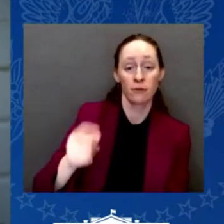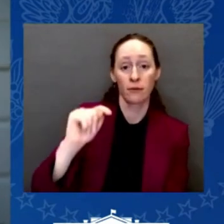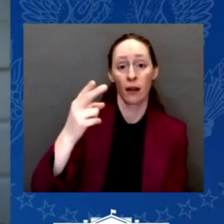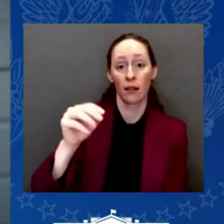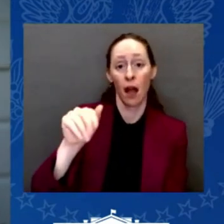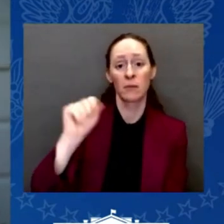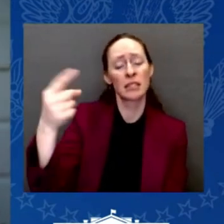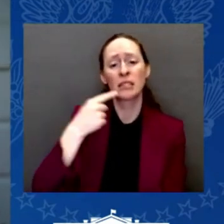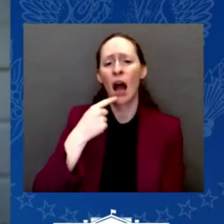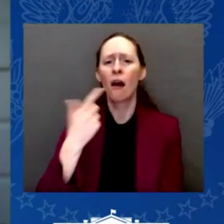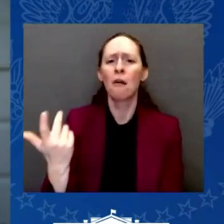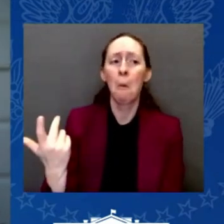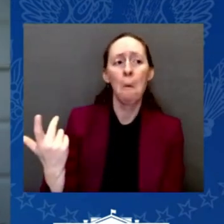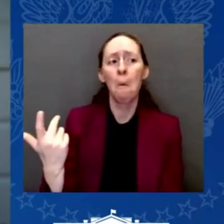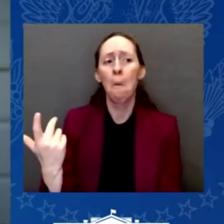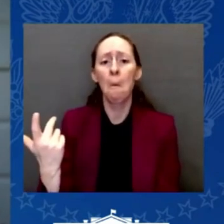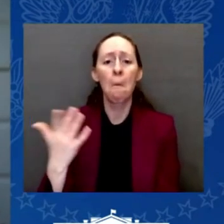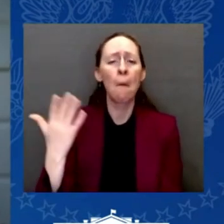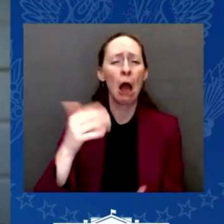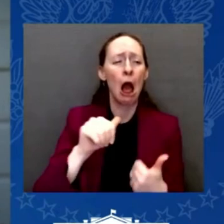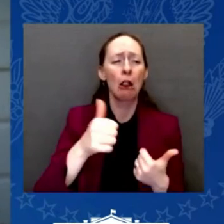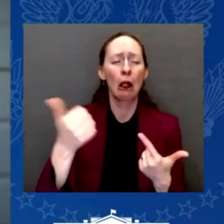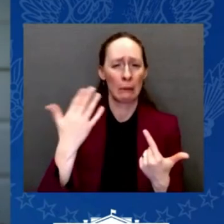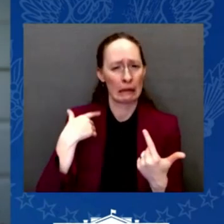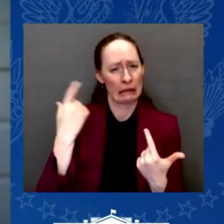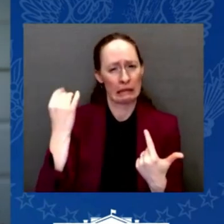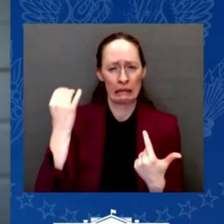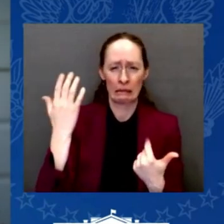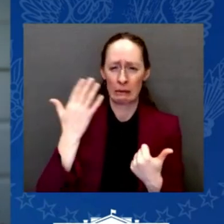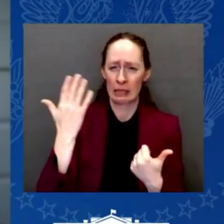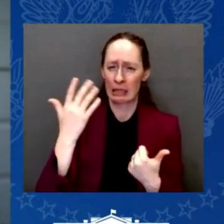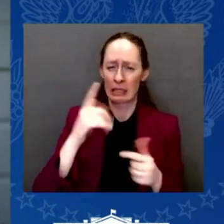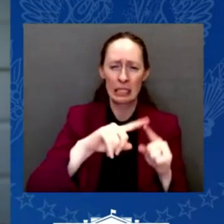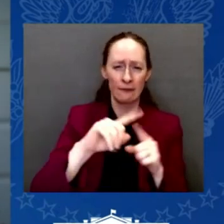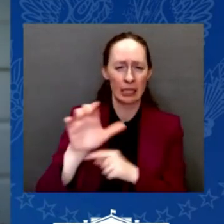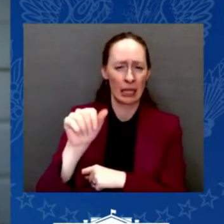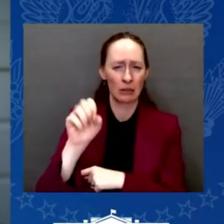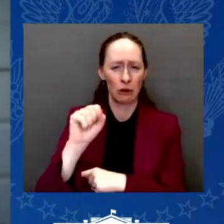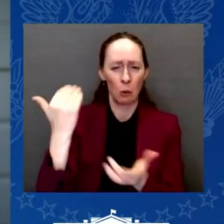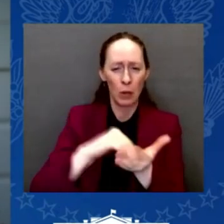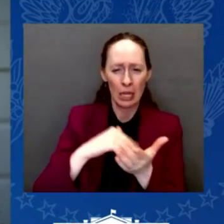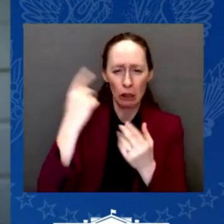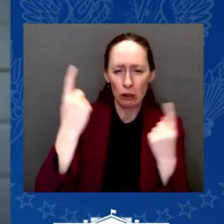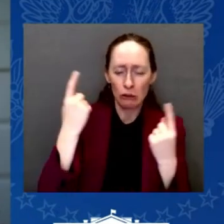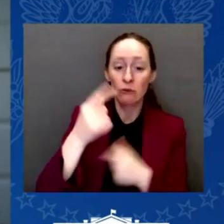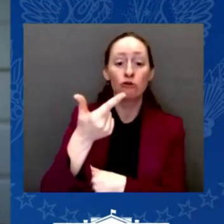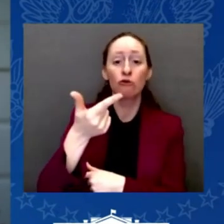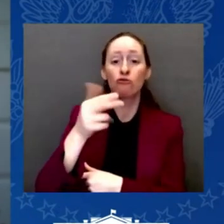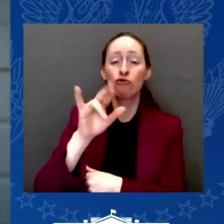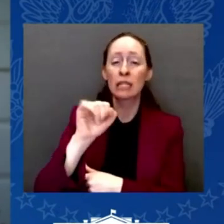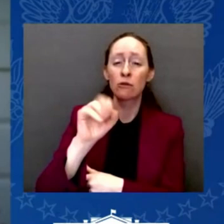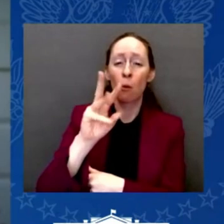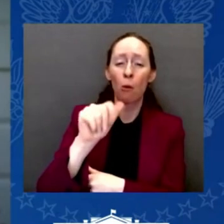court's substantive due process precedents, including Griswold, Lawrence, Obergefell. That means he thinks we